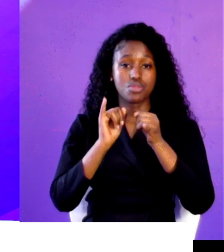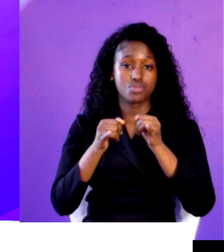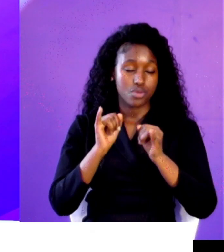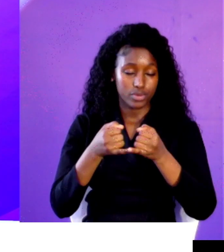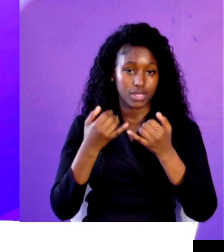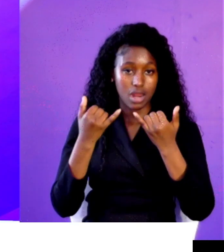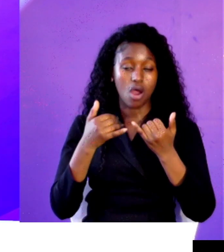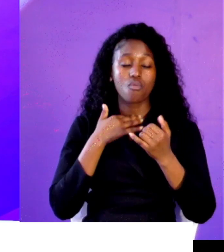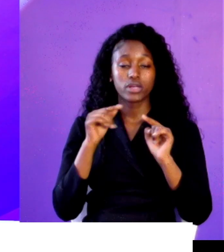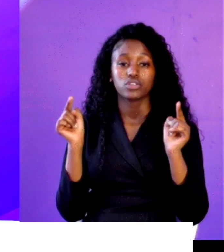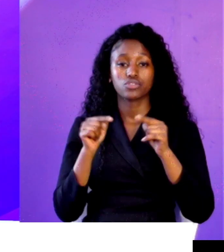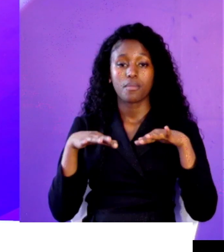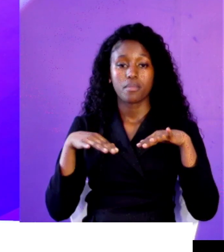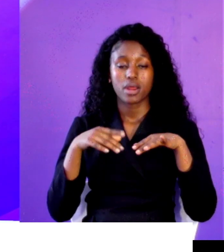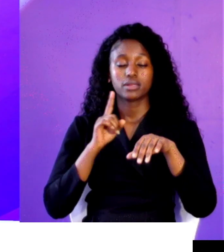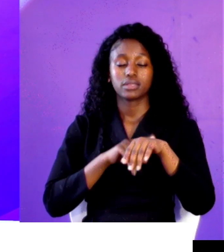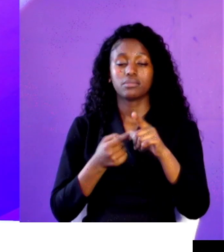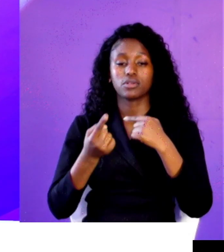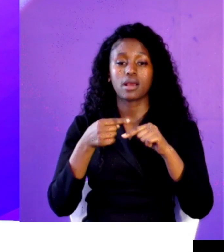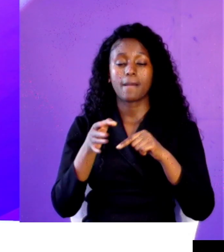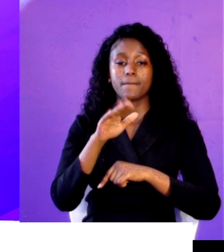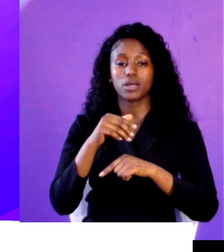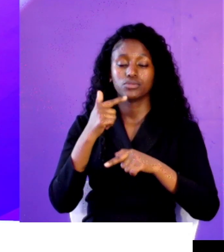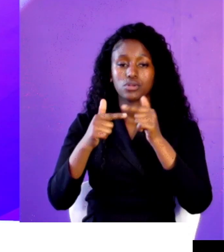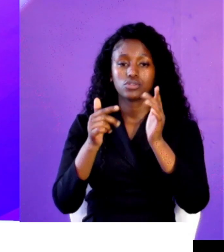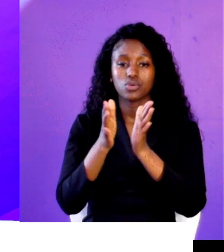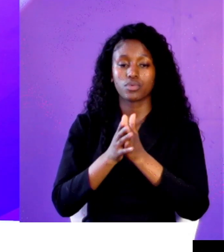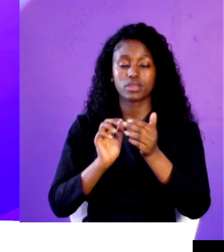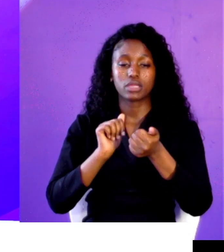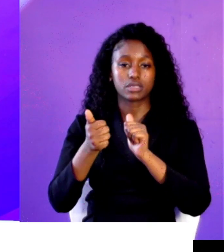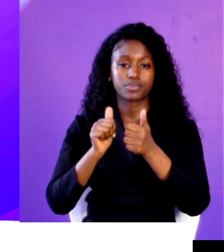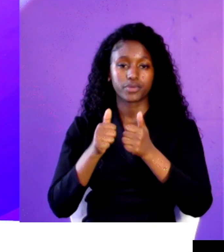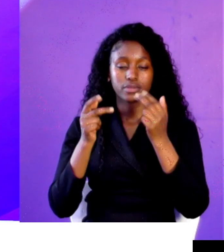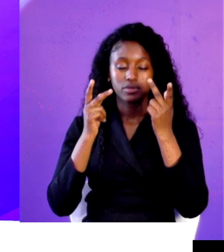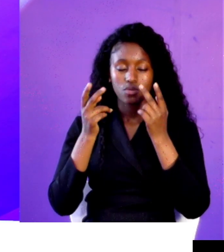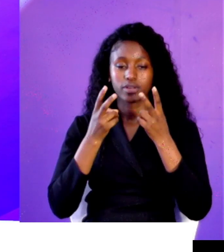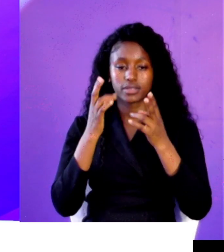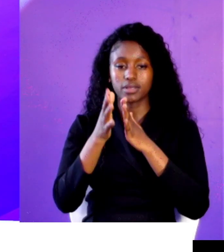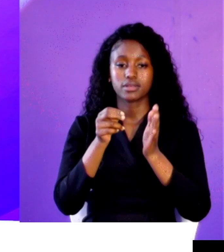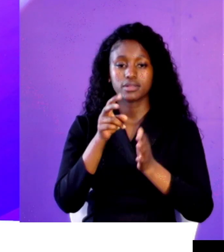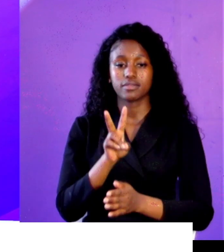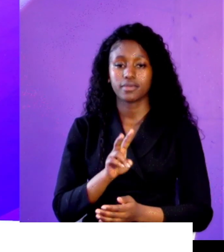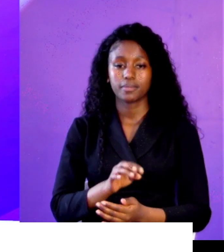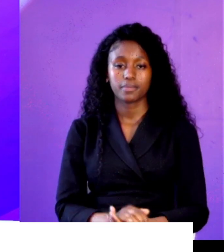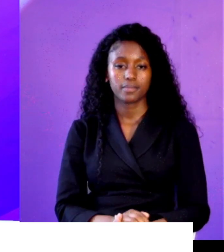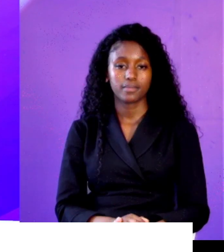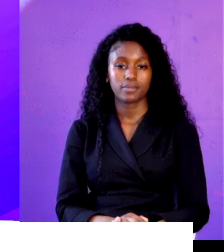When we come back, we'll tell you what's happening in the world of sports. Keep it science.